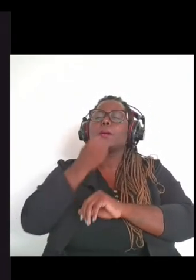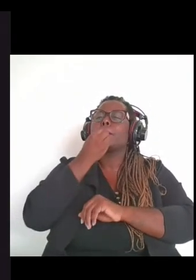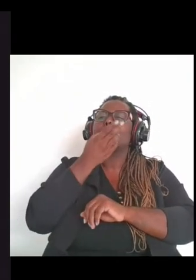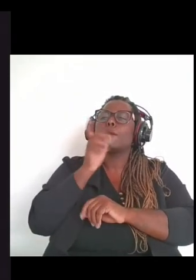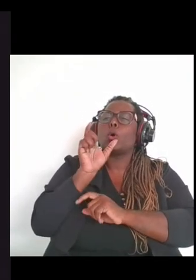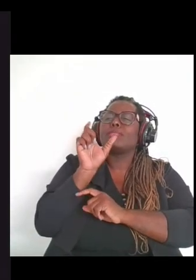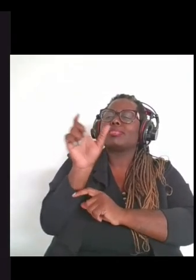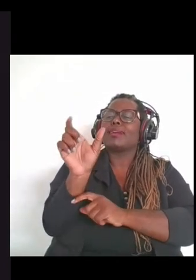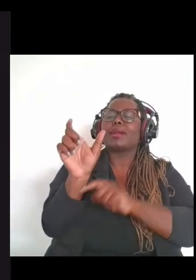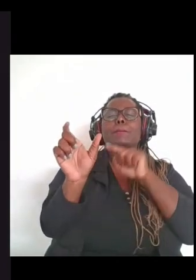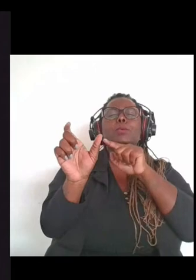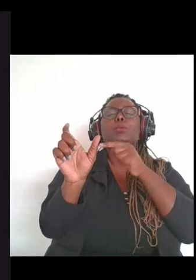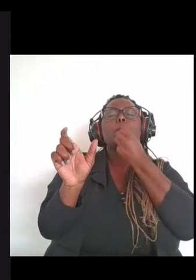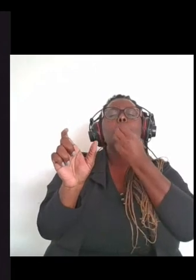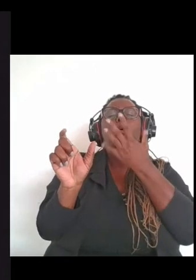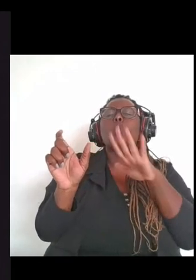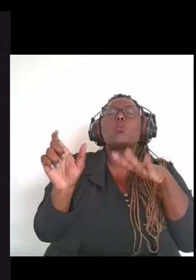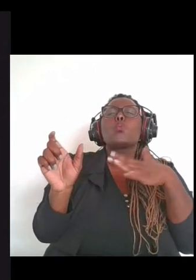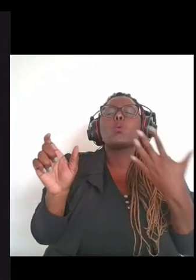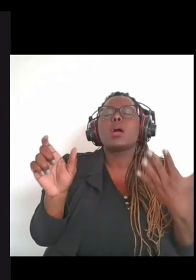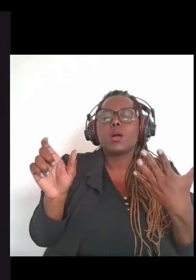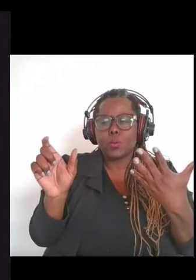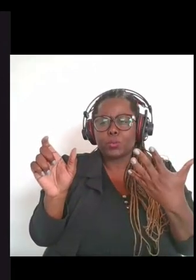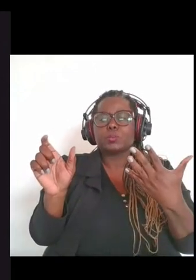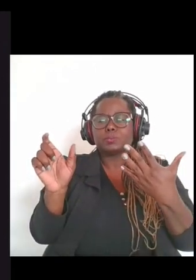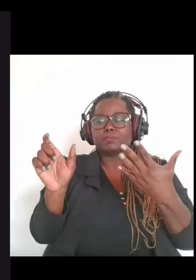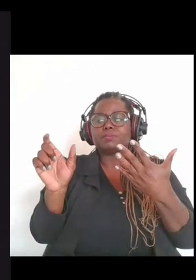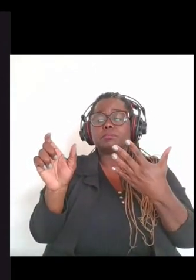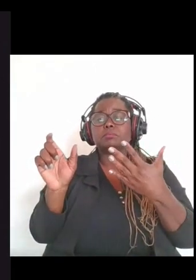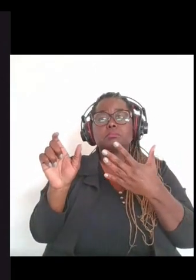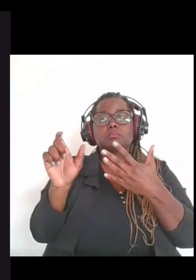come from the south and goes up to the north